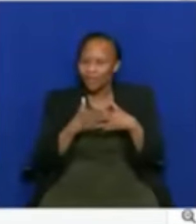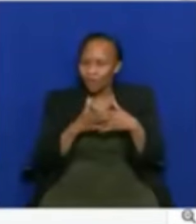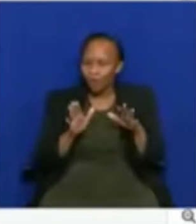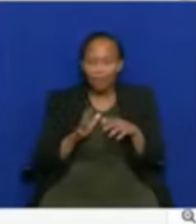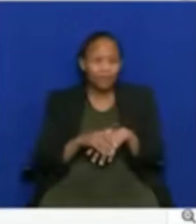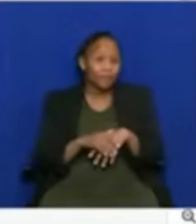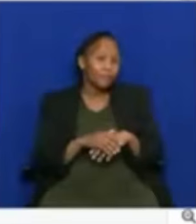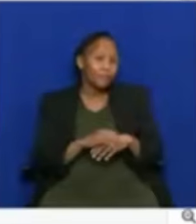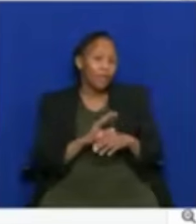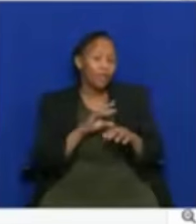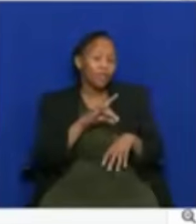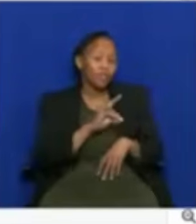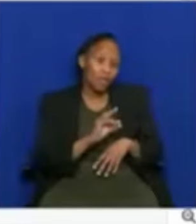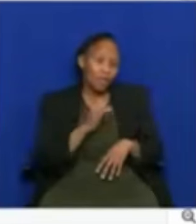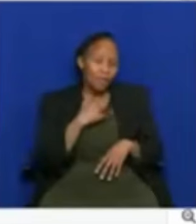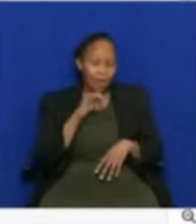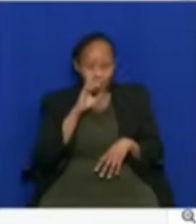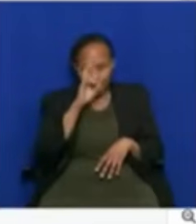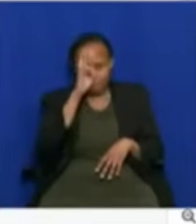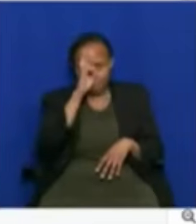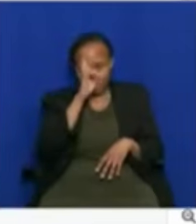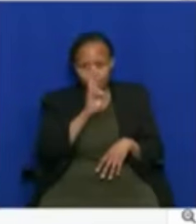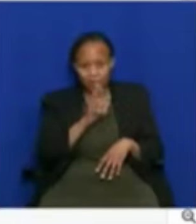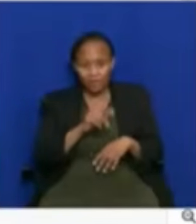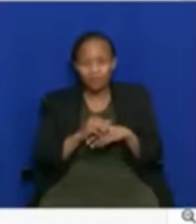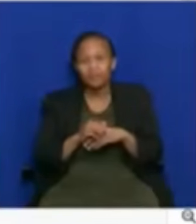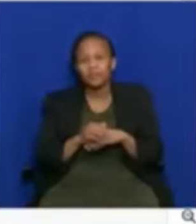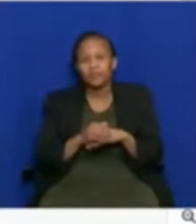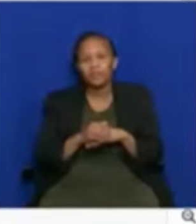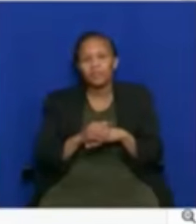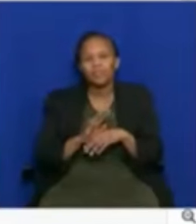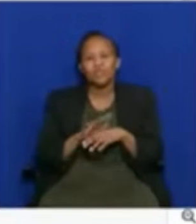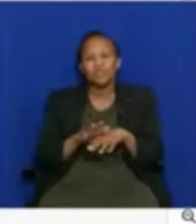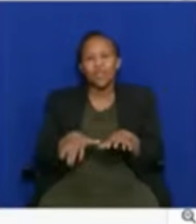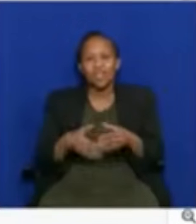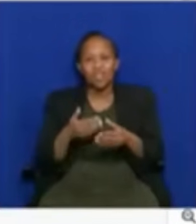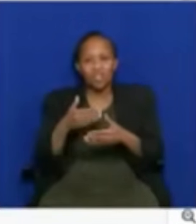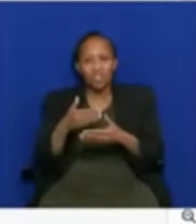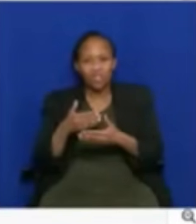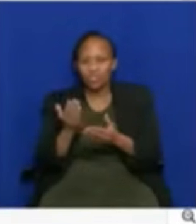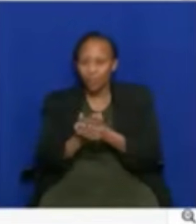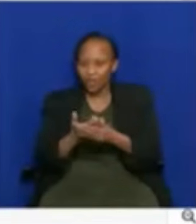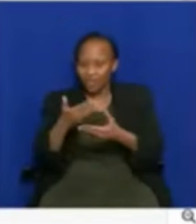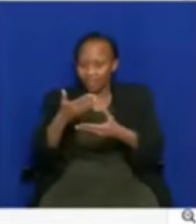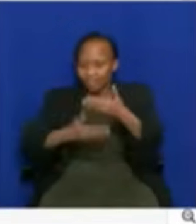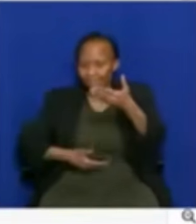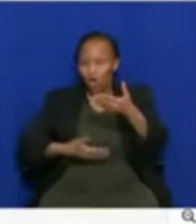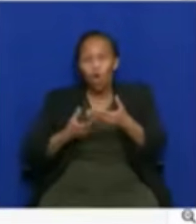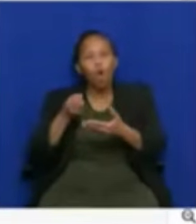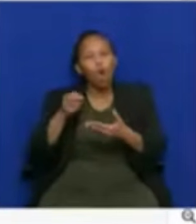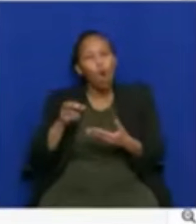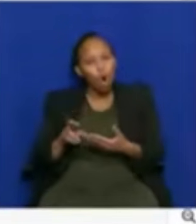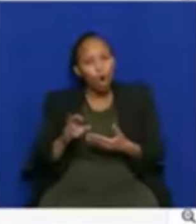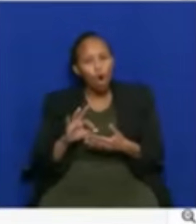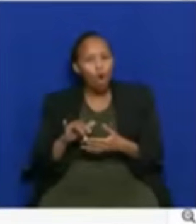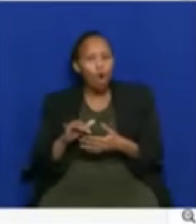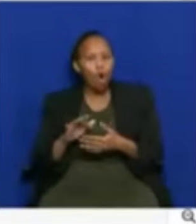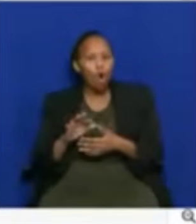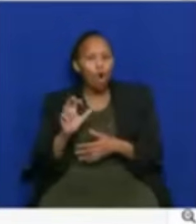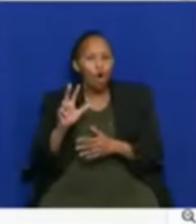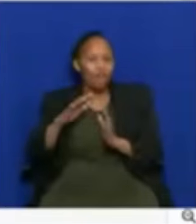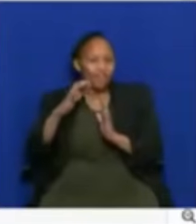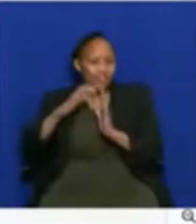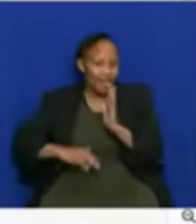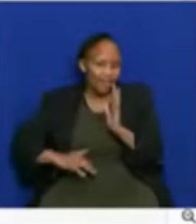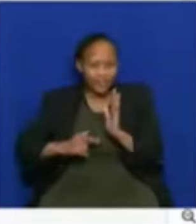in the docket or the affidavit that was there was no specific name to a